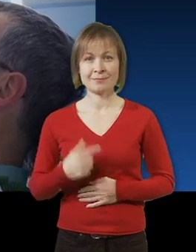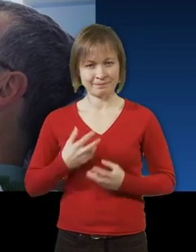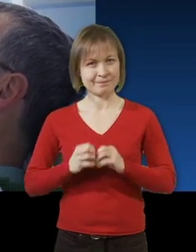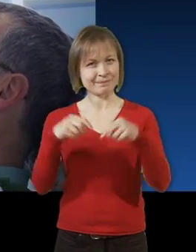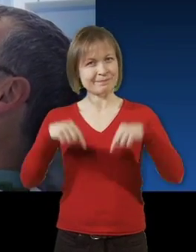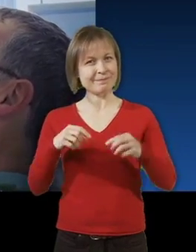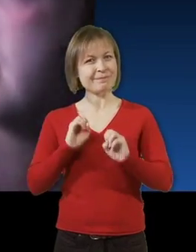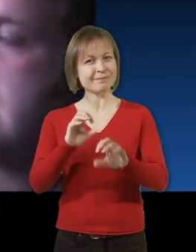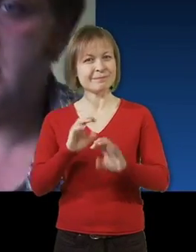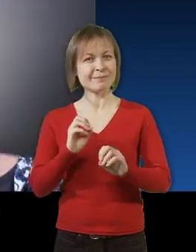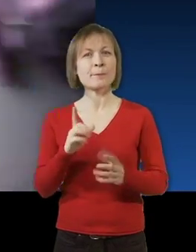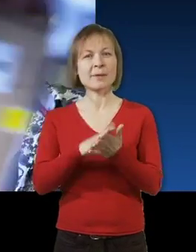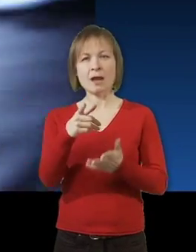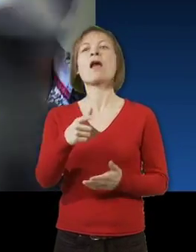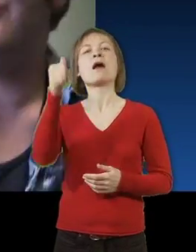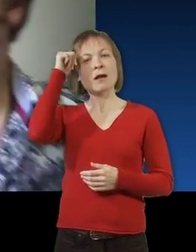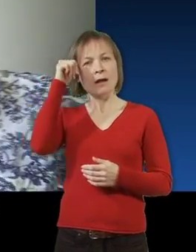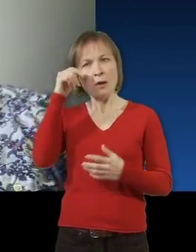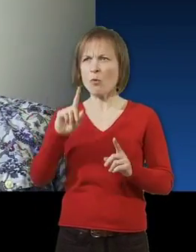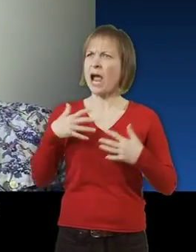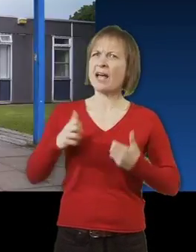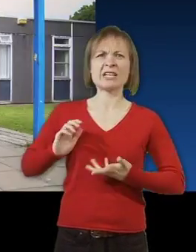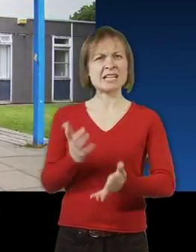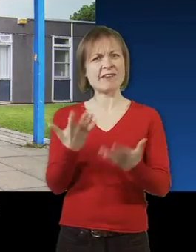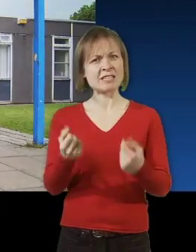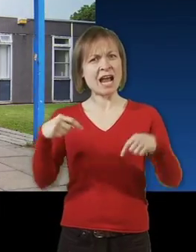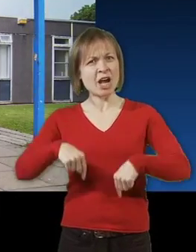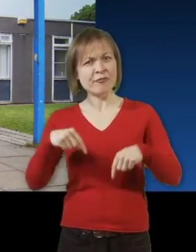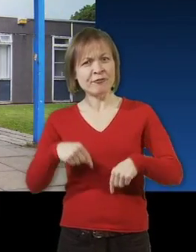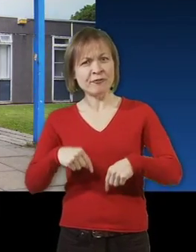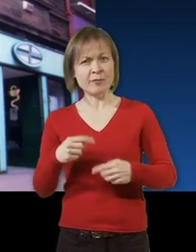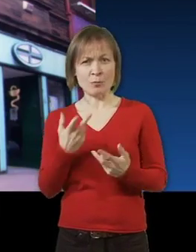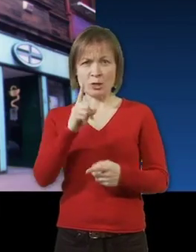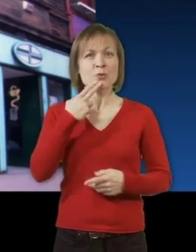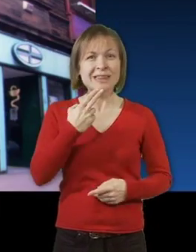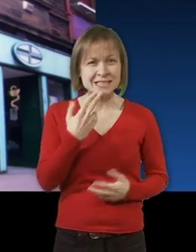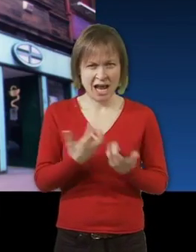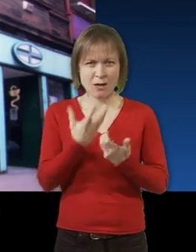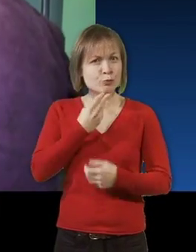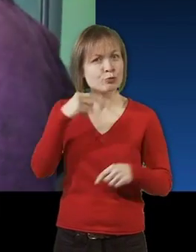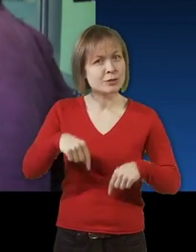We have made this guide to help you find and use the health services you need.